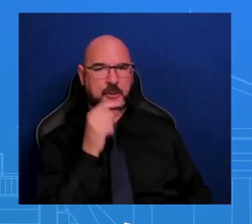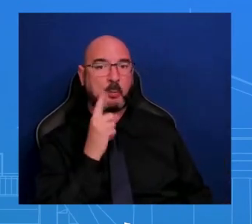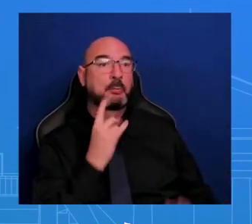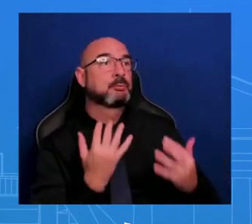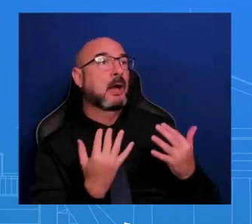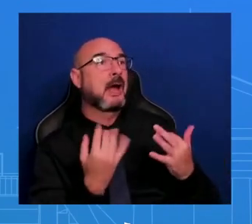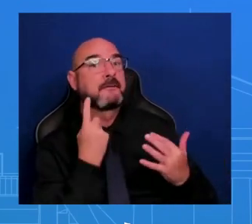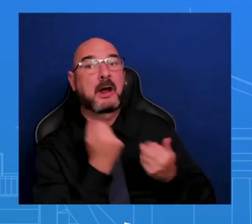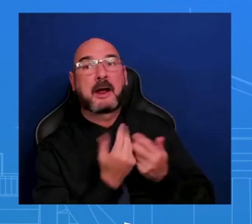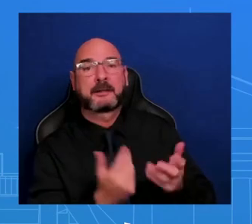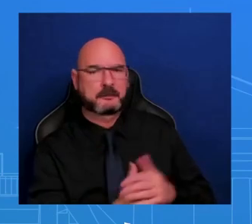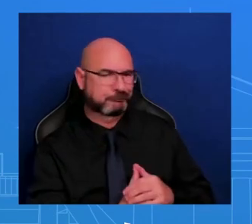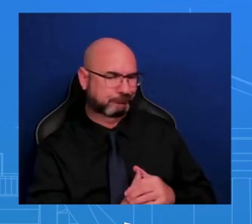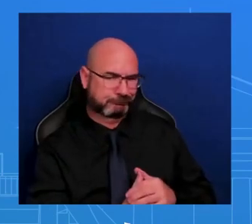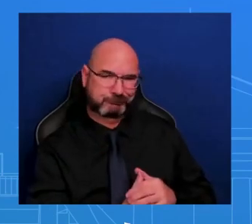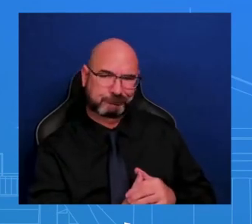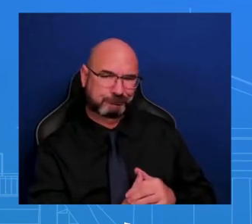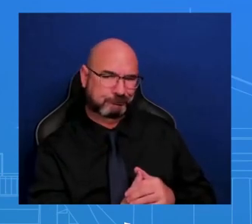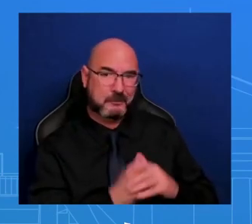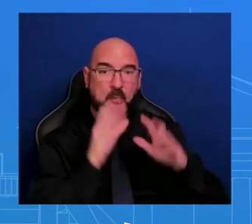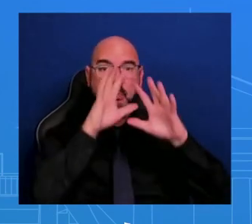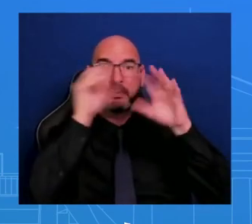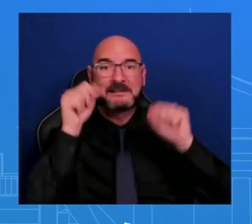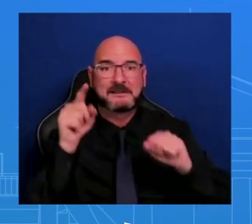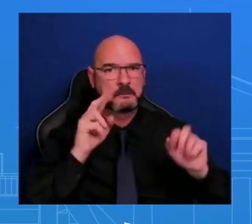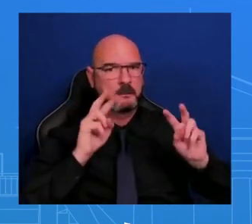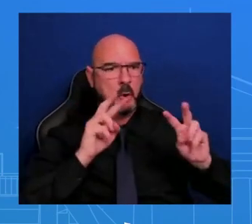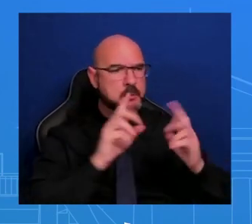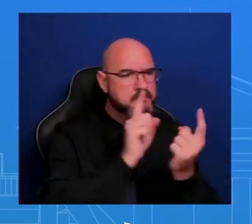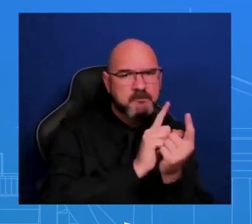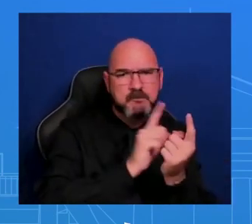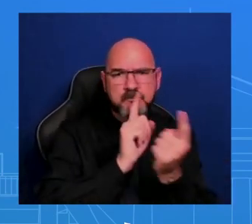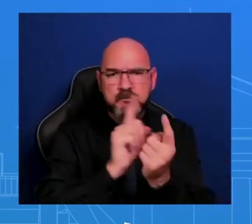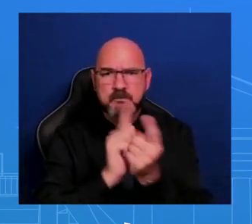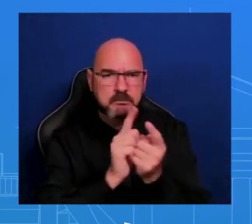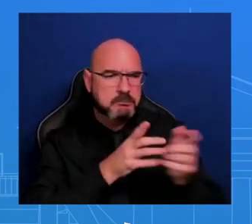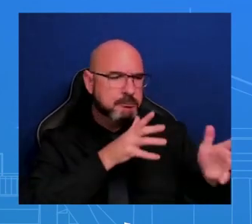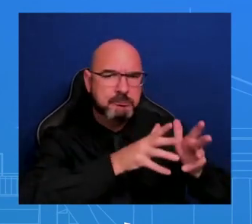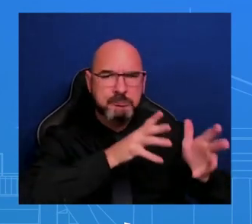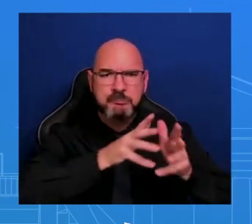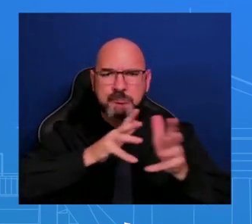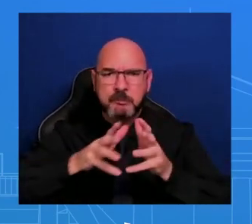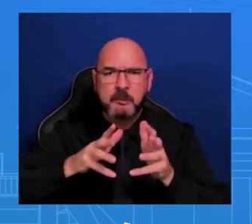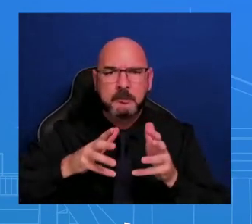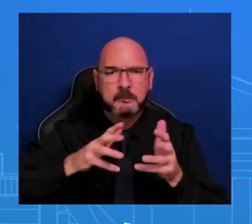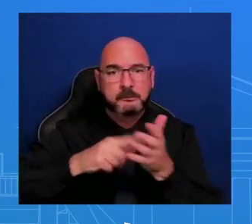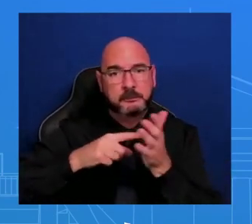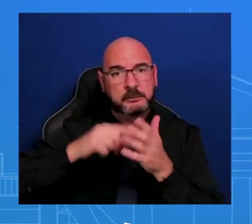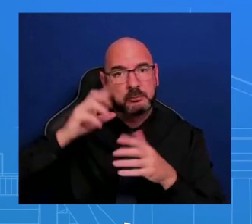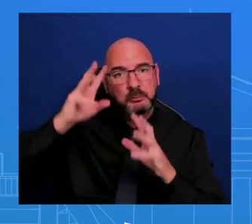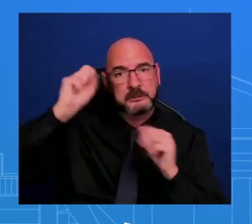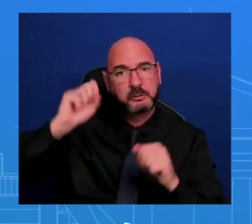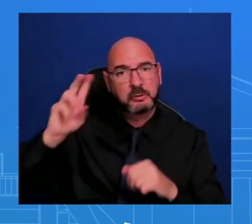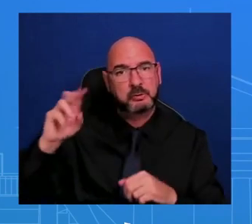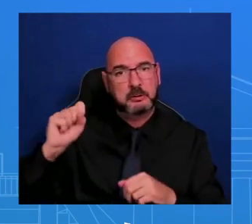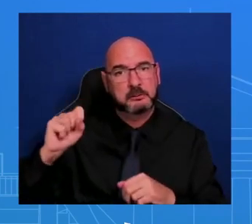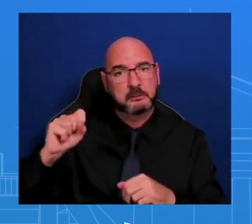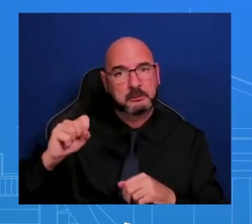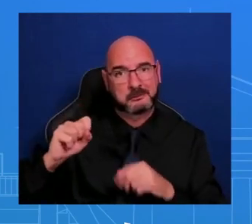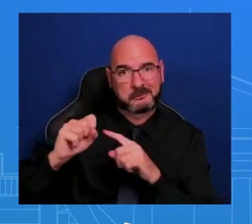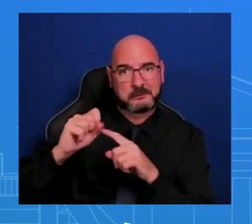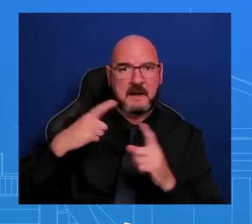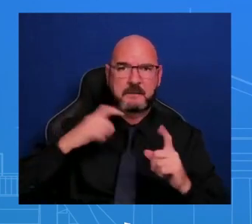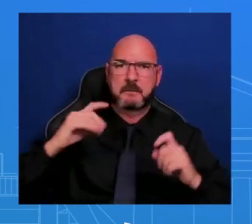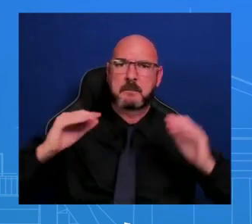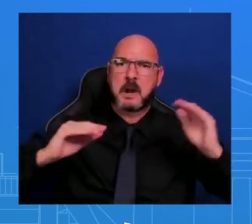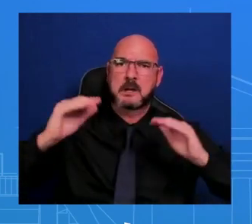to that. But being president of the United States means balancing an awful lot of priorities and challenges, whether they're domestic or foreign. And oftentimes the line